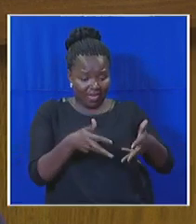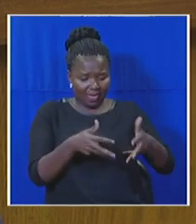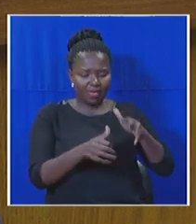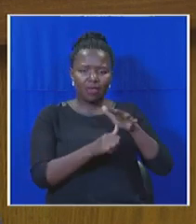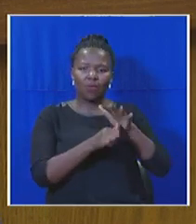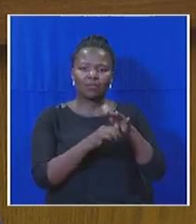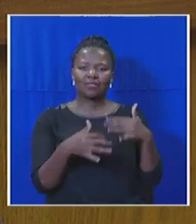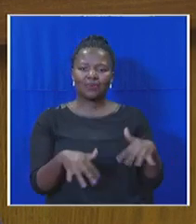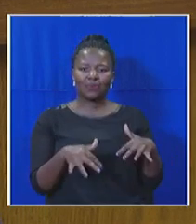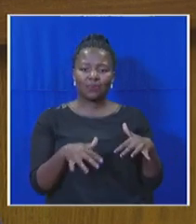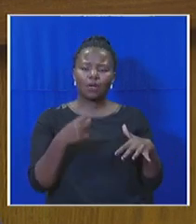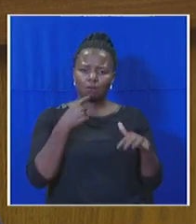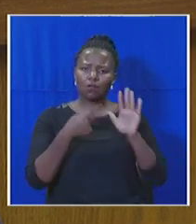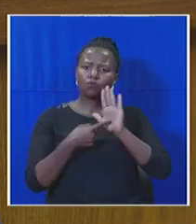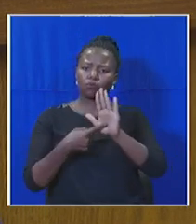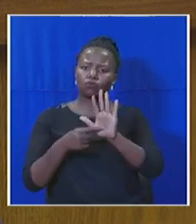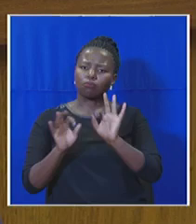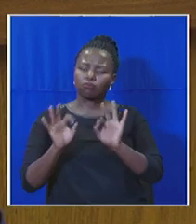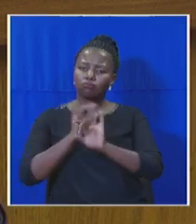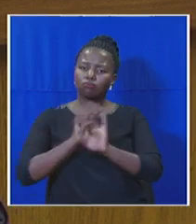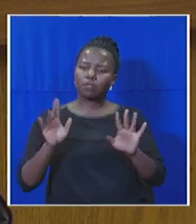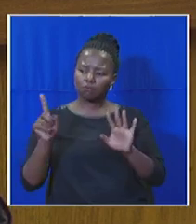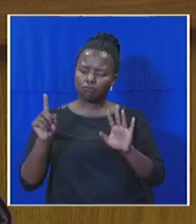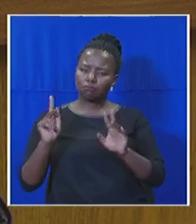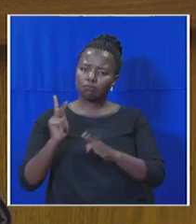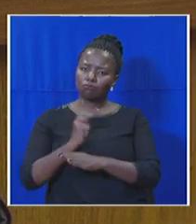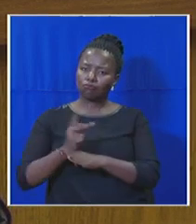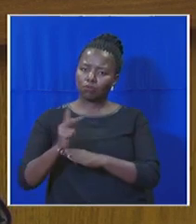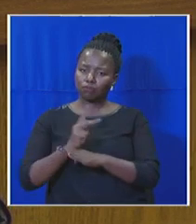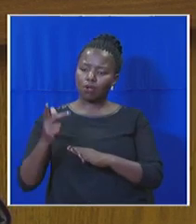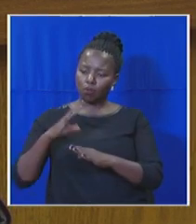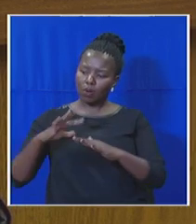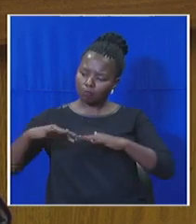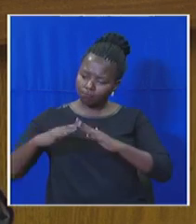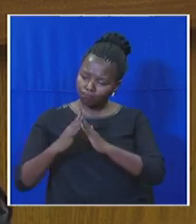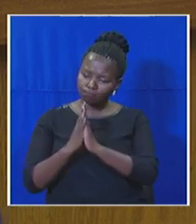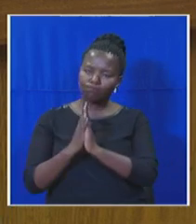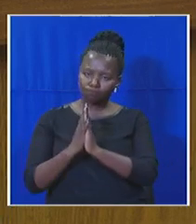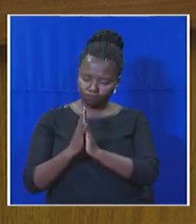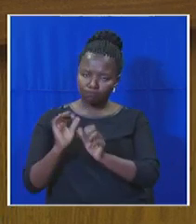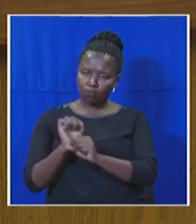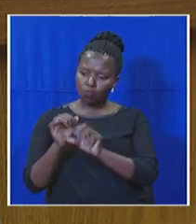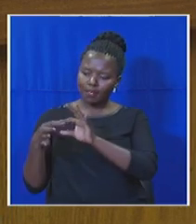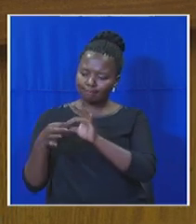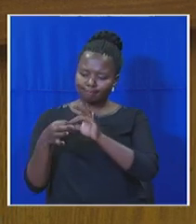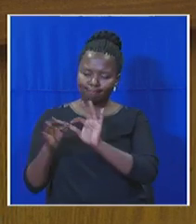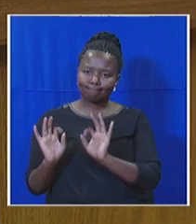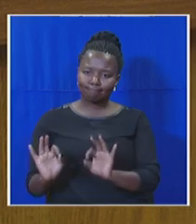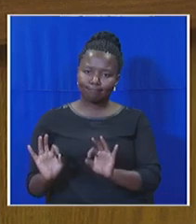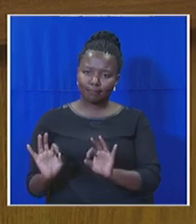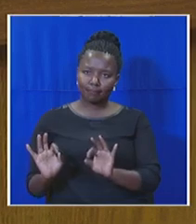gesture, showing the preparedness of Israel to live side by side with the Palestinian